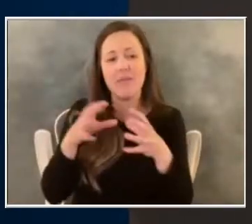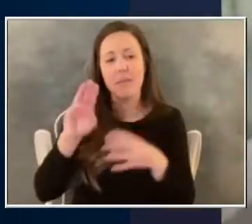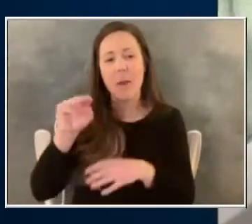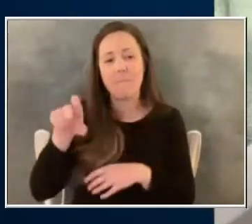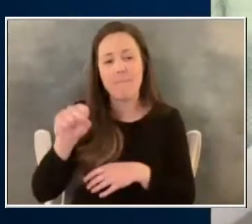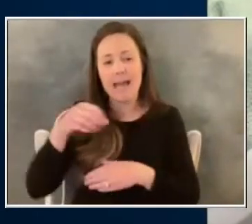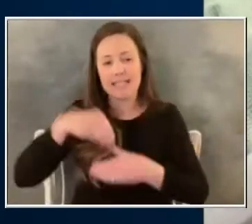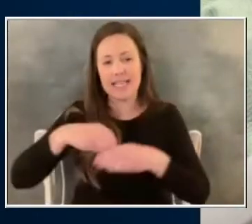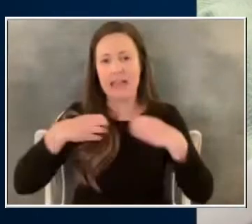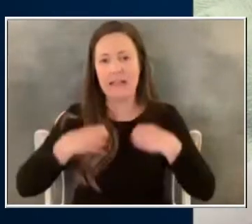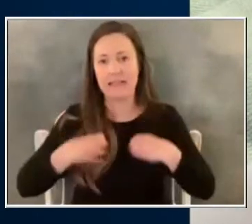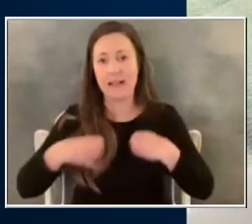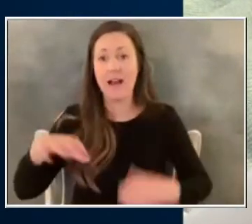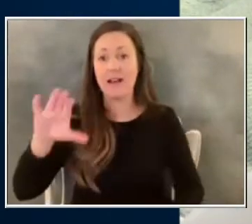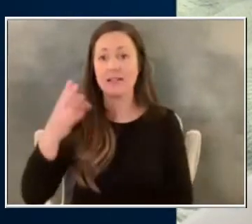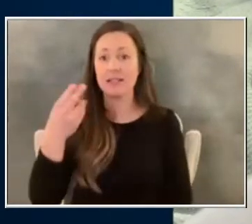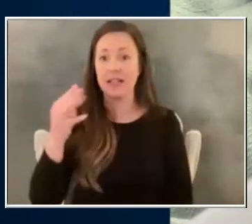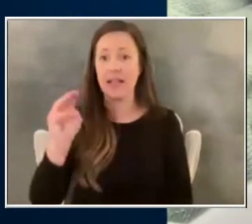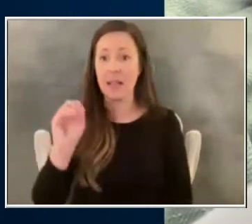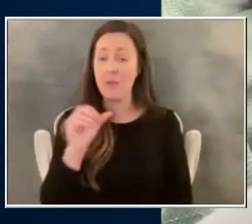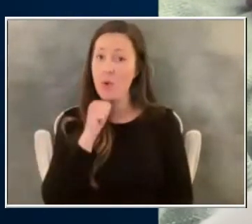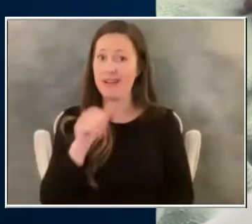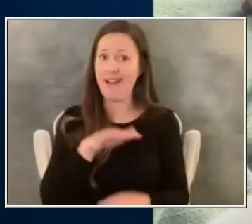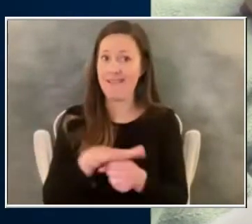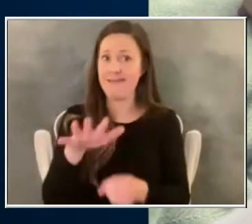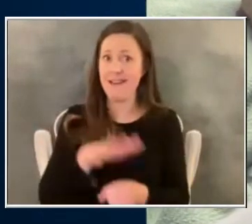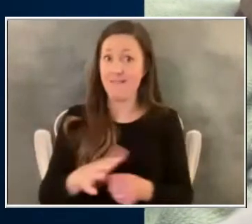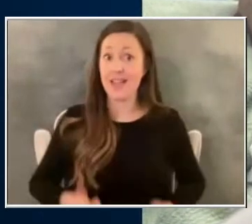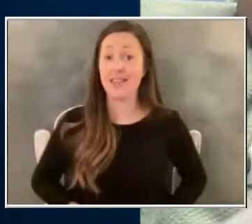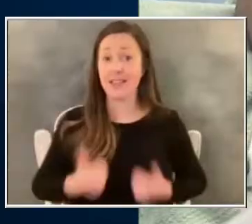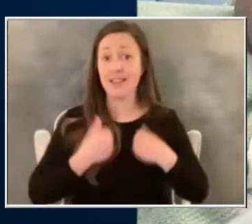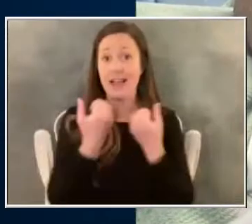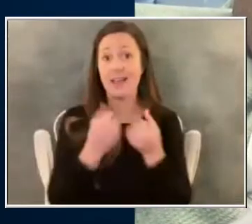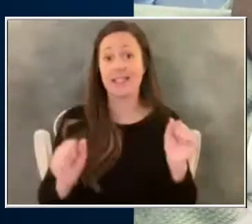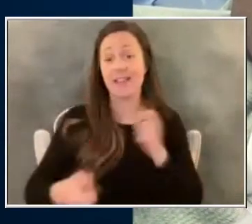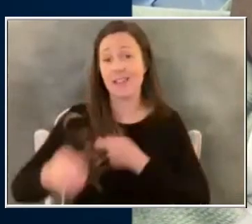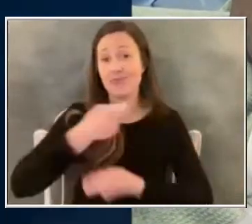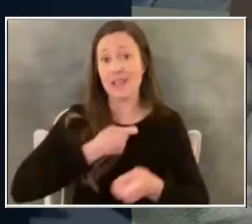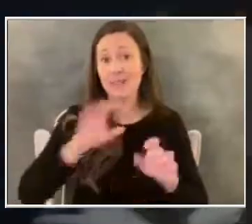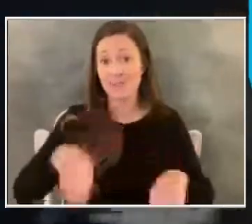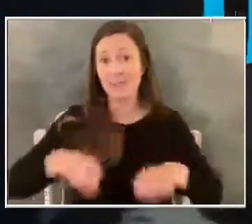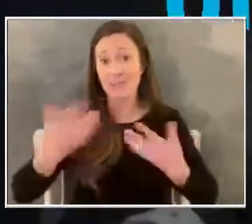chemo isn't enough. The life-saving transplant that gave him a second chance.